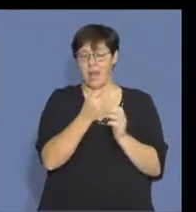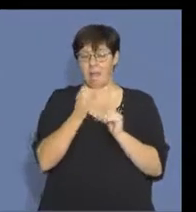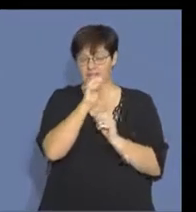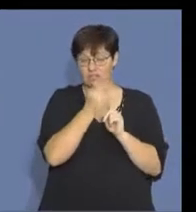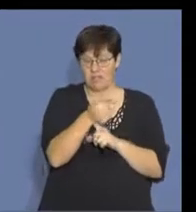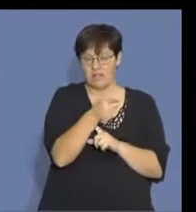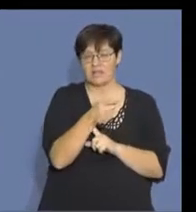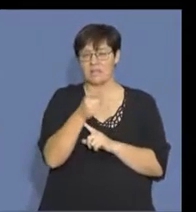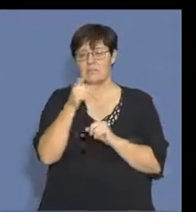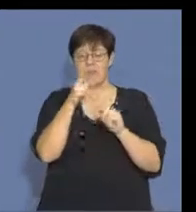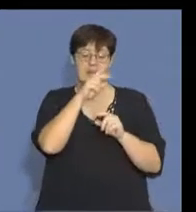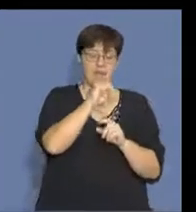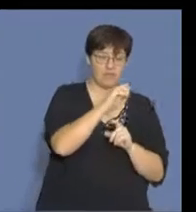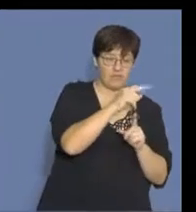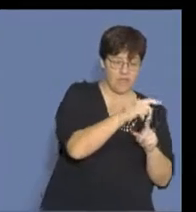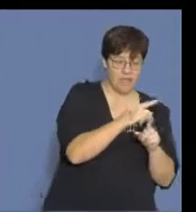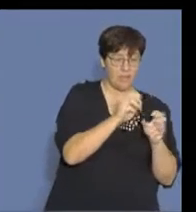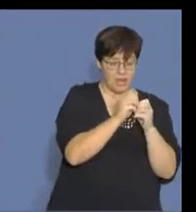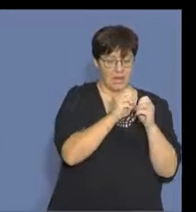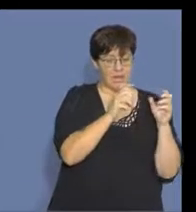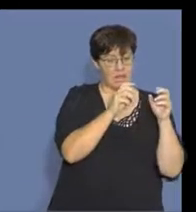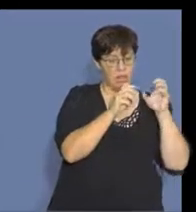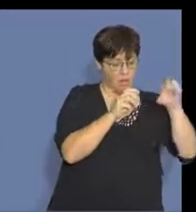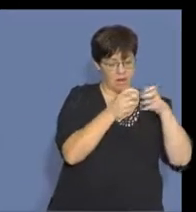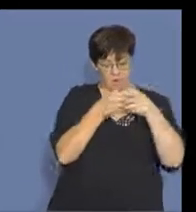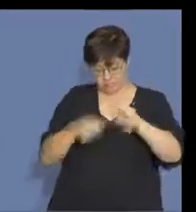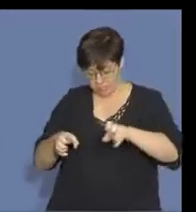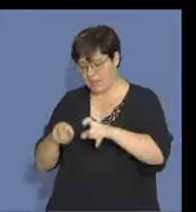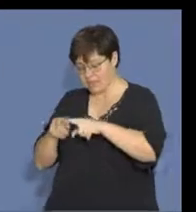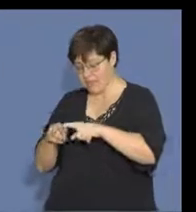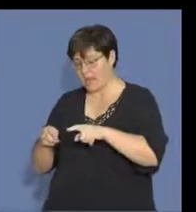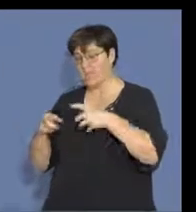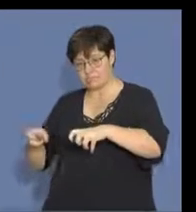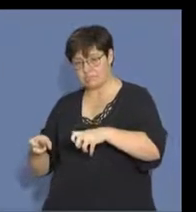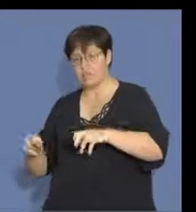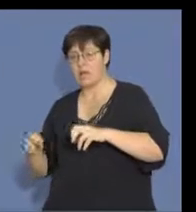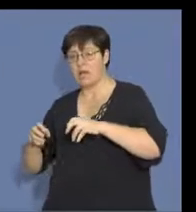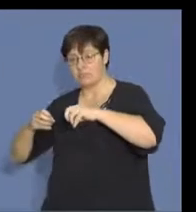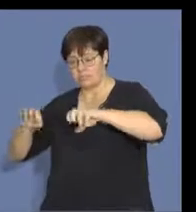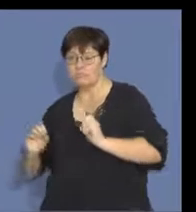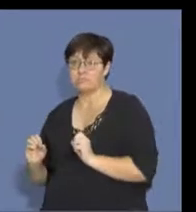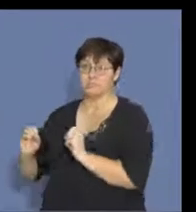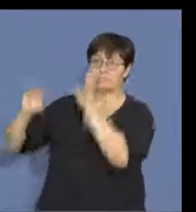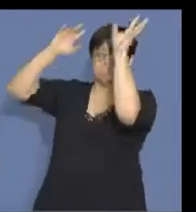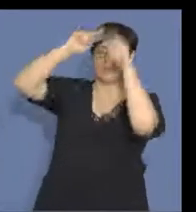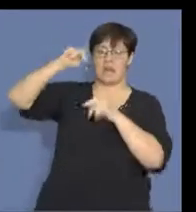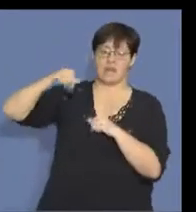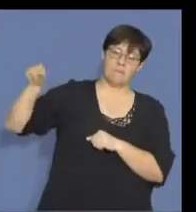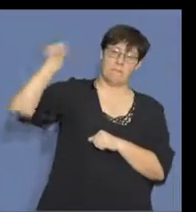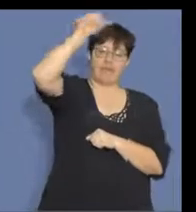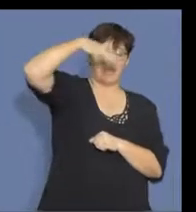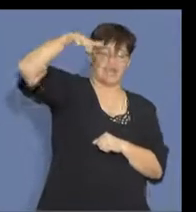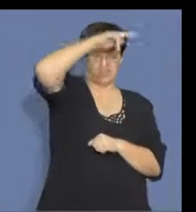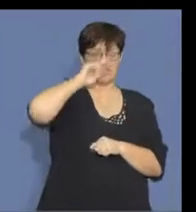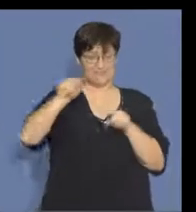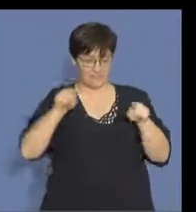well as the denitrifying bacteria helping the nitrates and releasing them back into the atmosphere. So